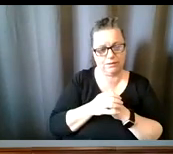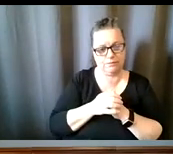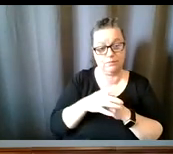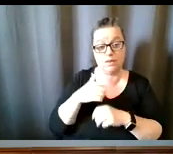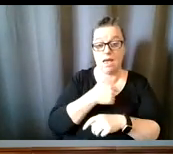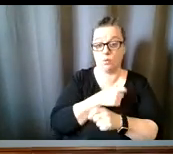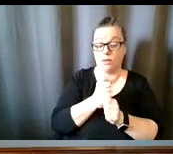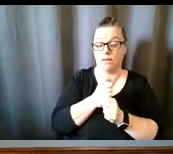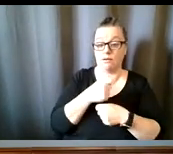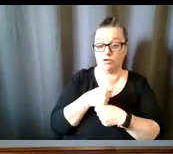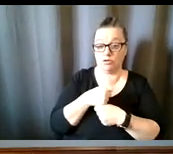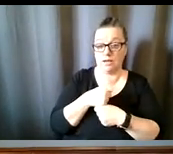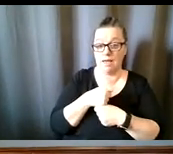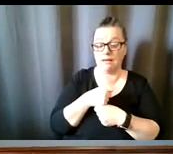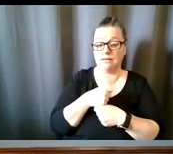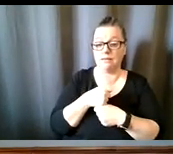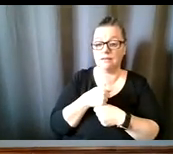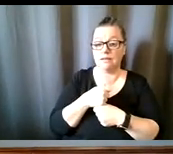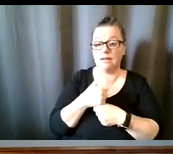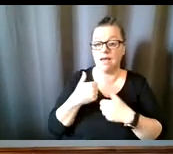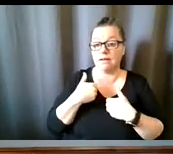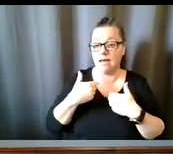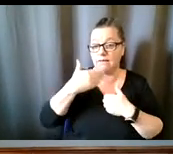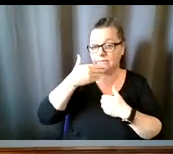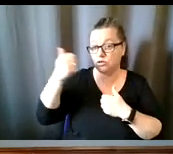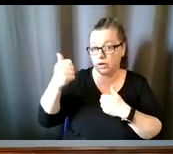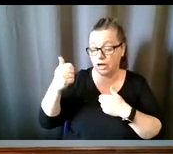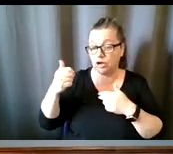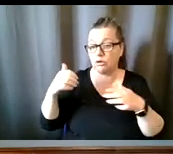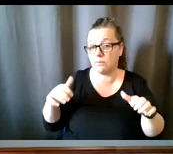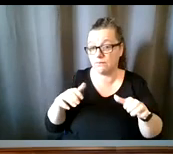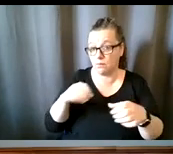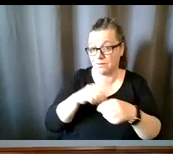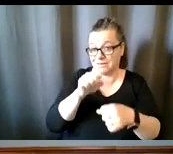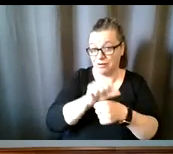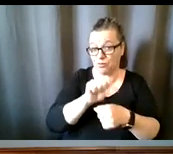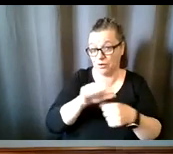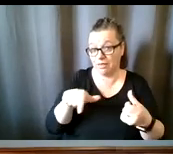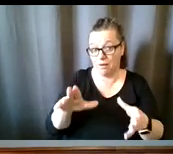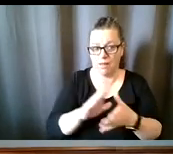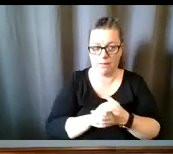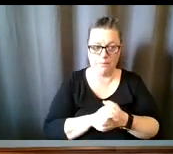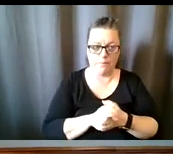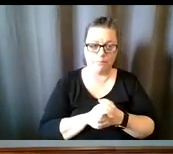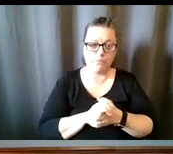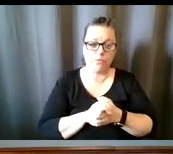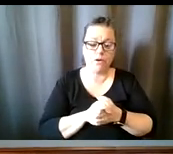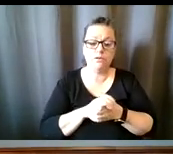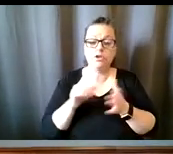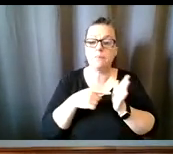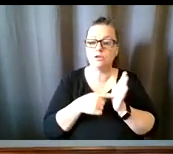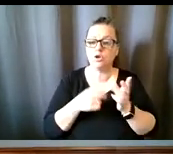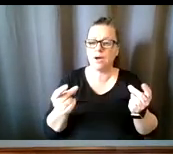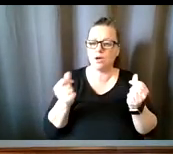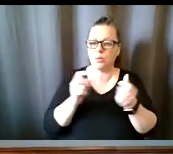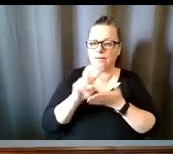actually create and have a much greater performance in working that way. So I'm going to show you a quick video